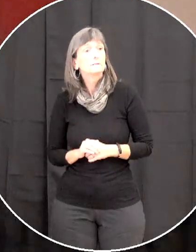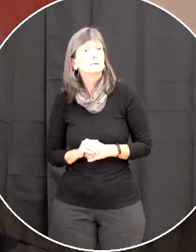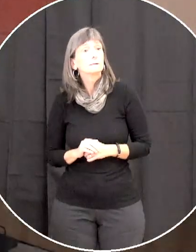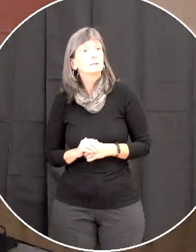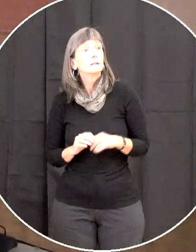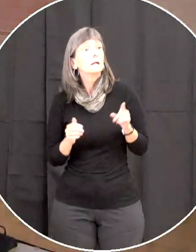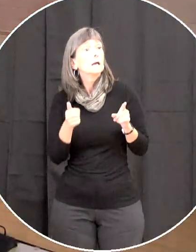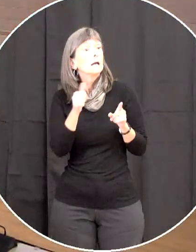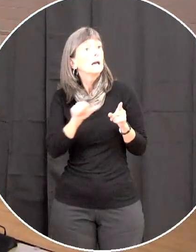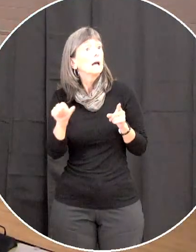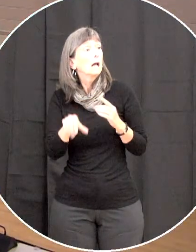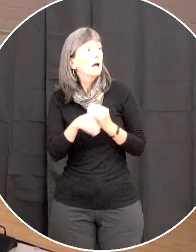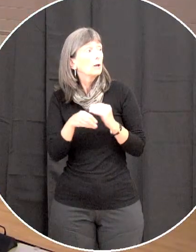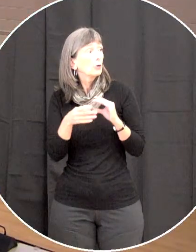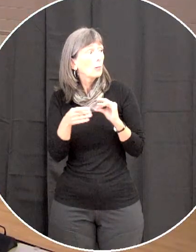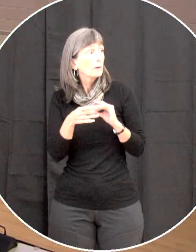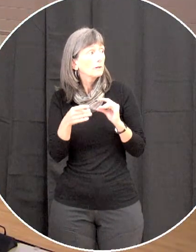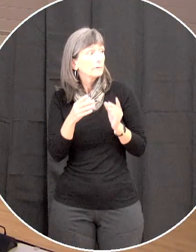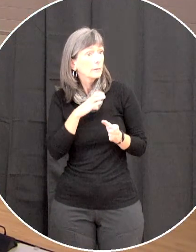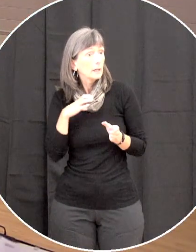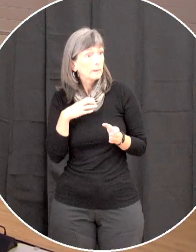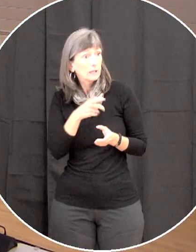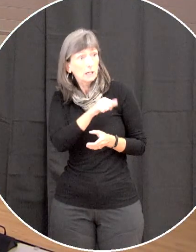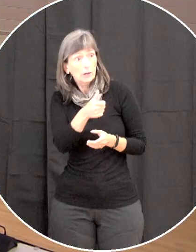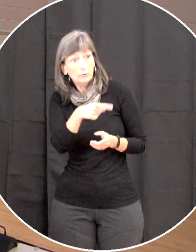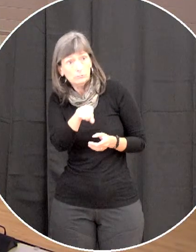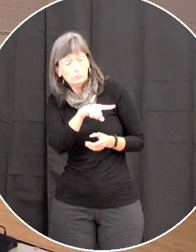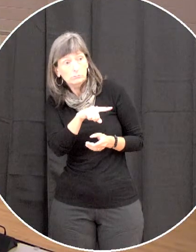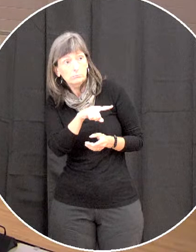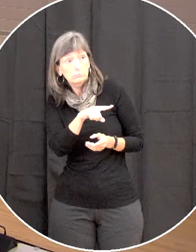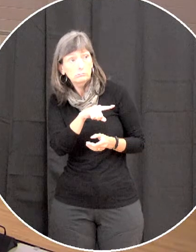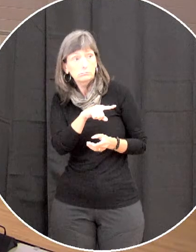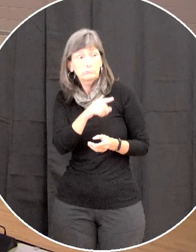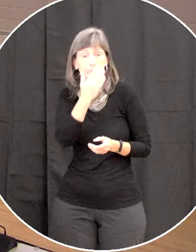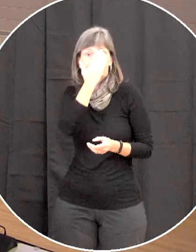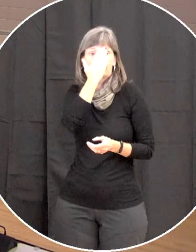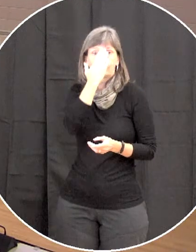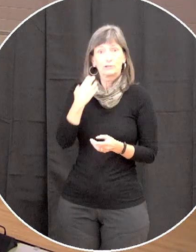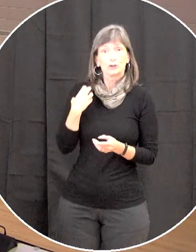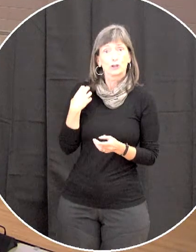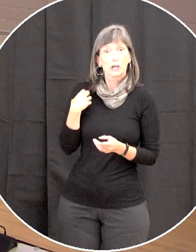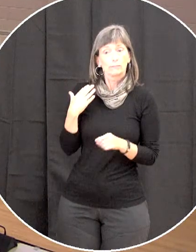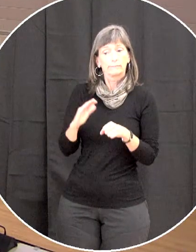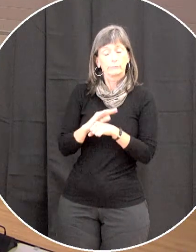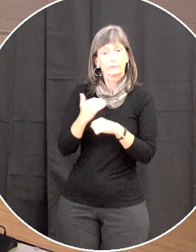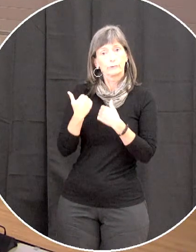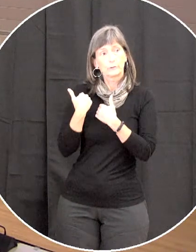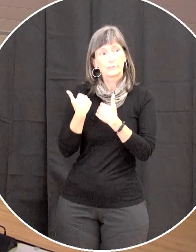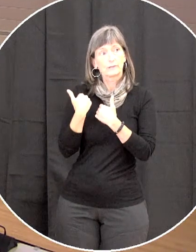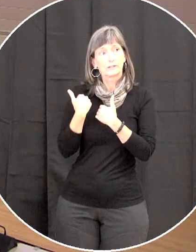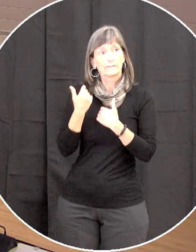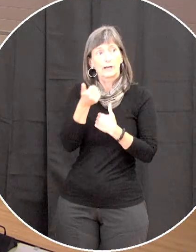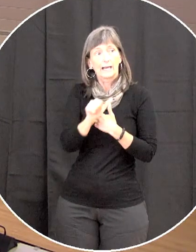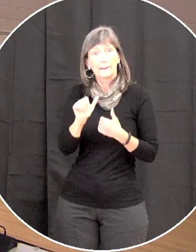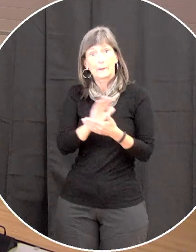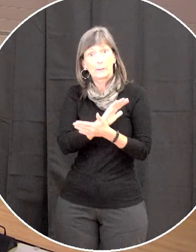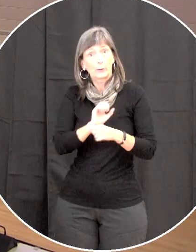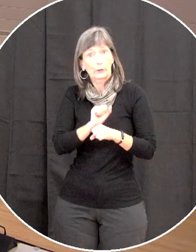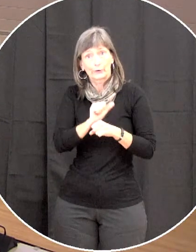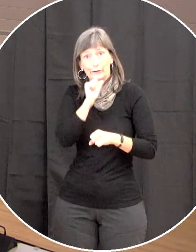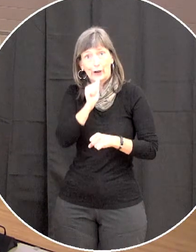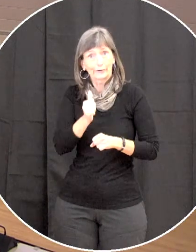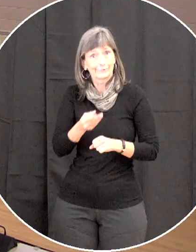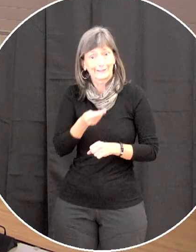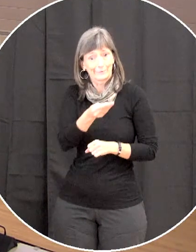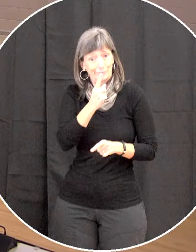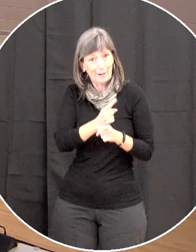Any further commentary from the committee? Understanding that the chair takes full responsibility for any paperwork that didn't go in the right